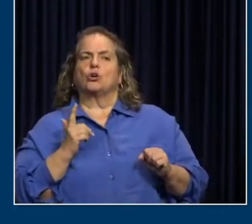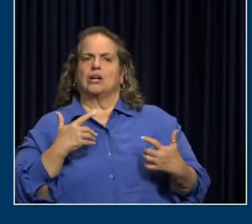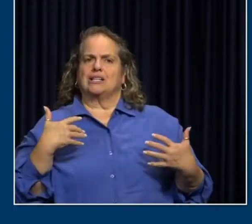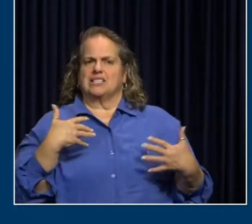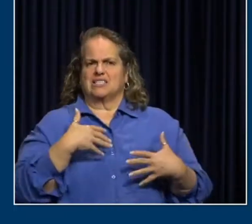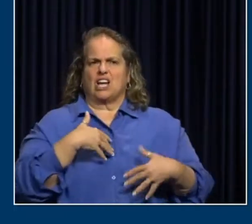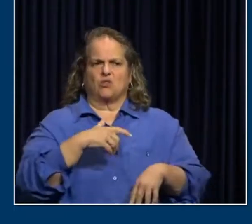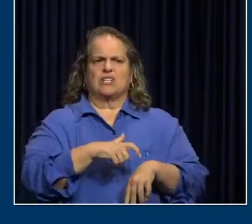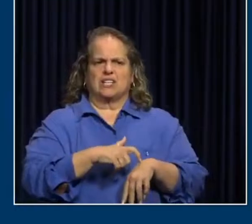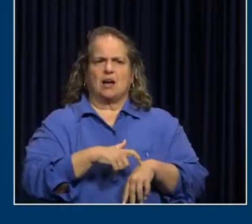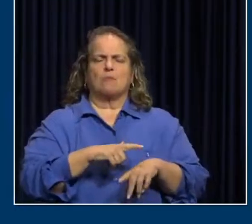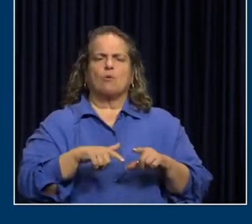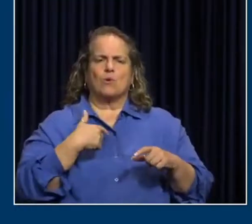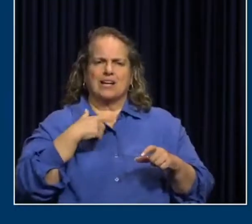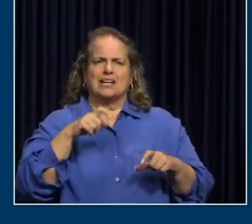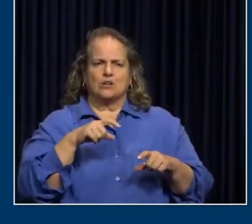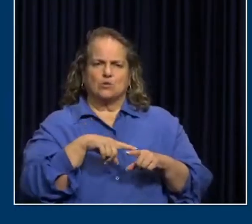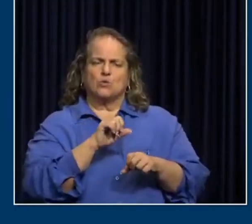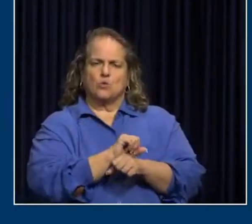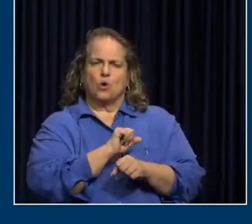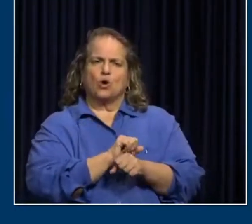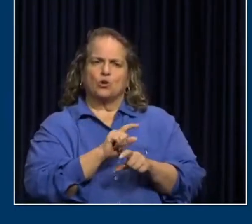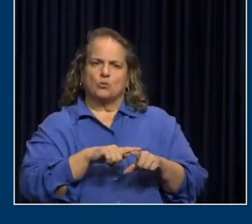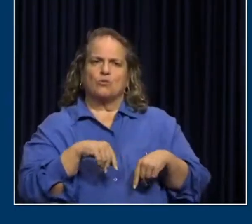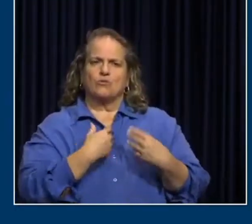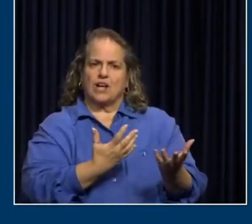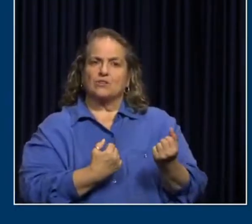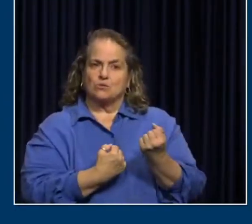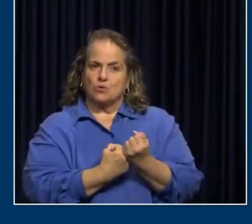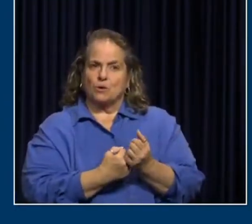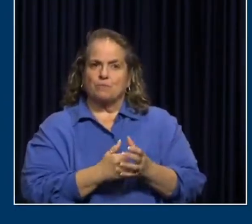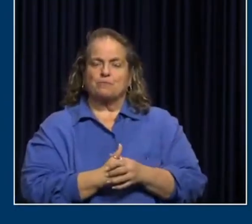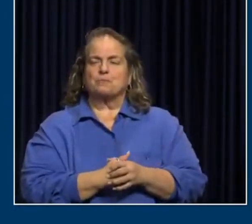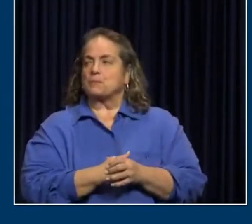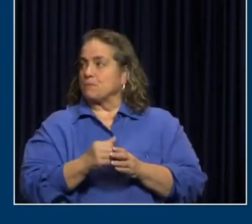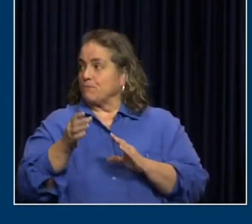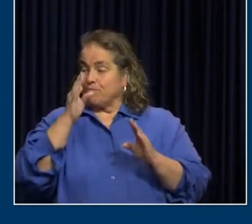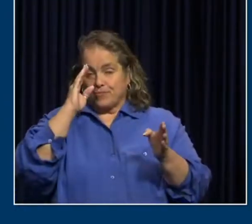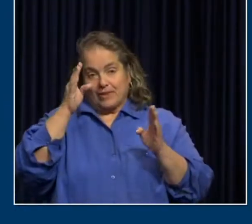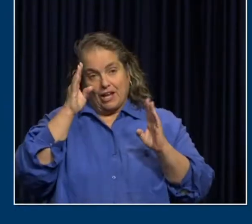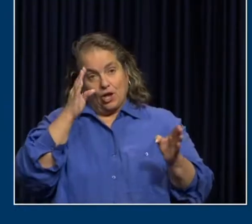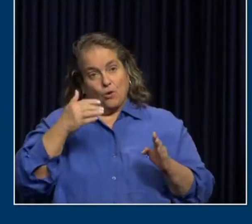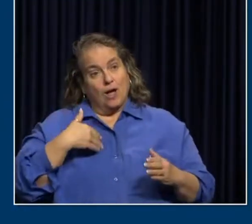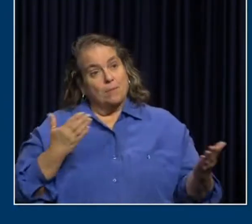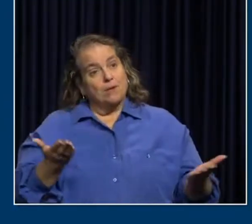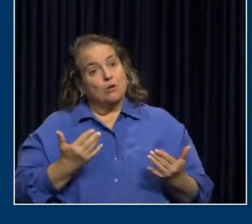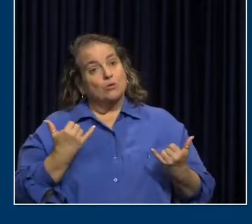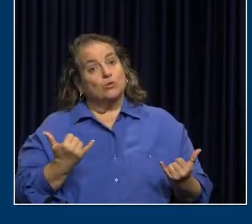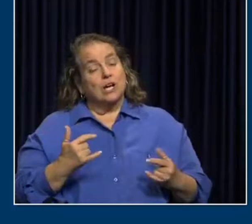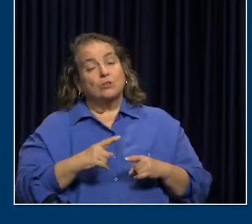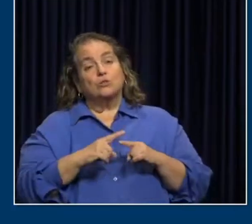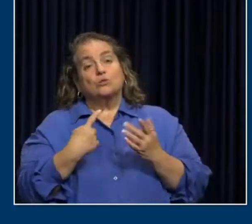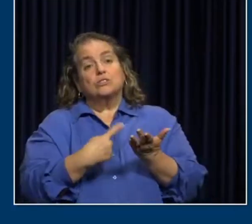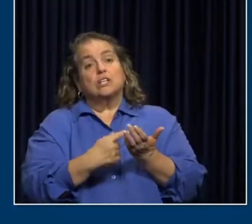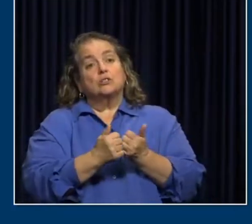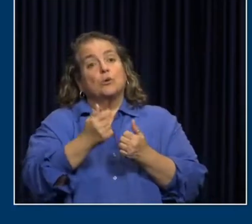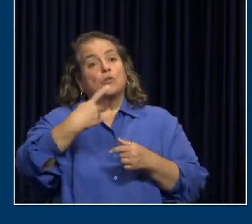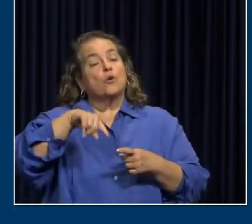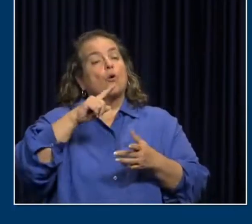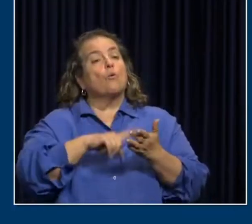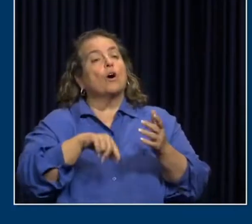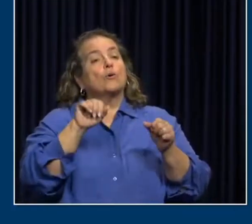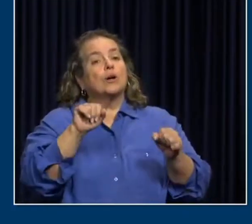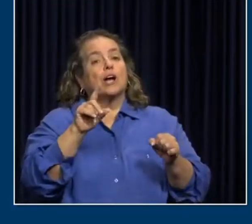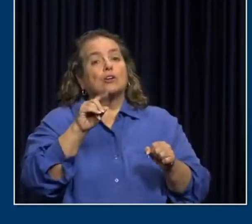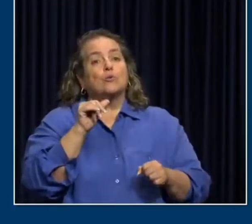to provide for our children. Hello, I am here today to talk with you about things that you can do at home with your children during